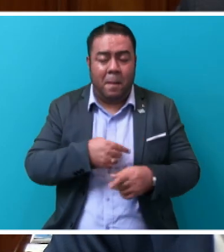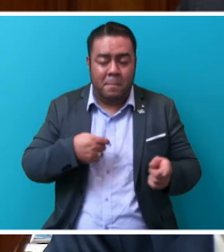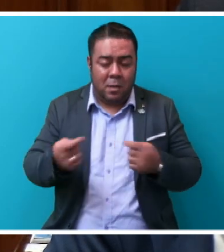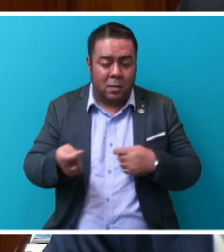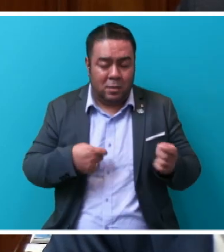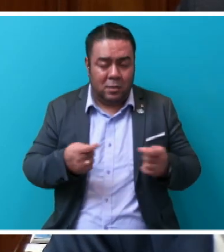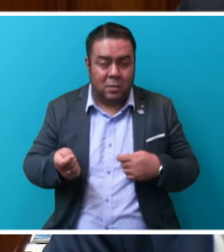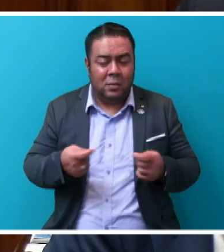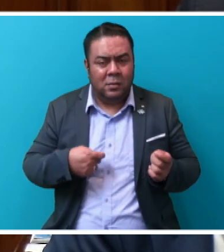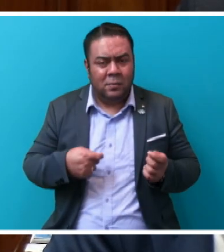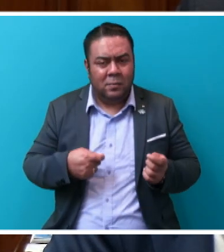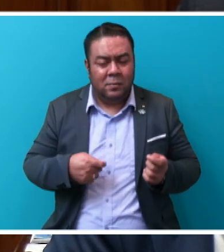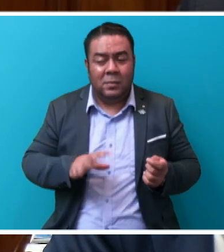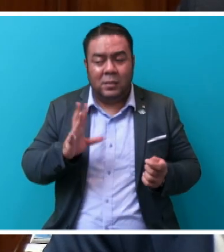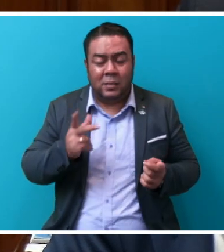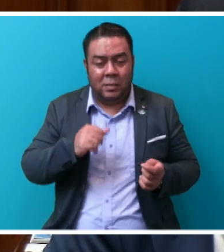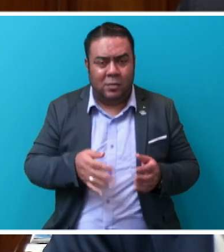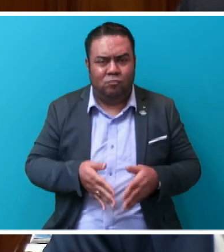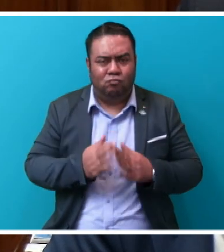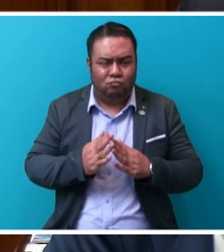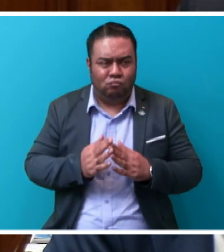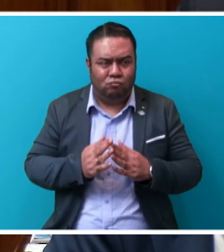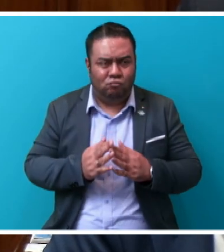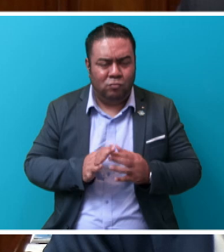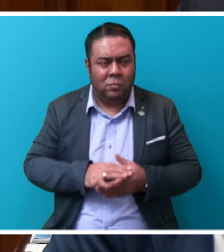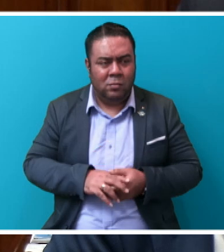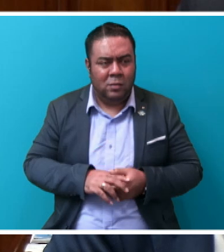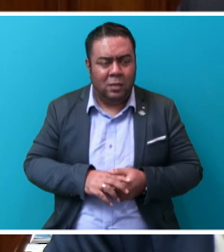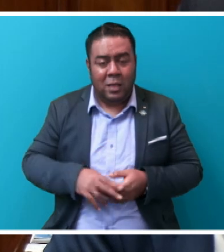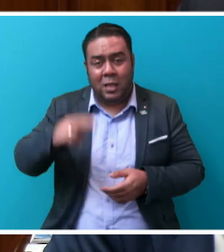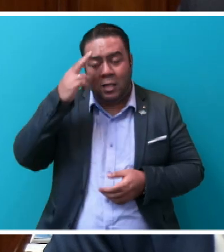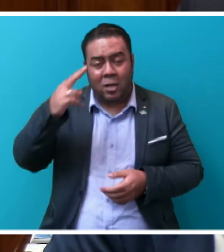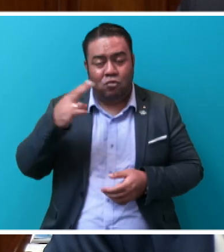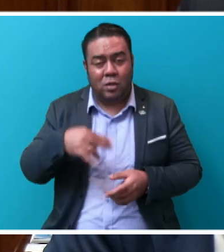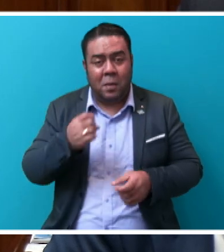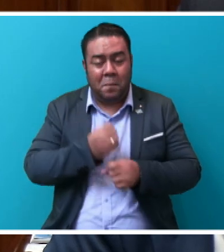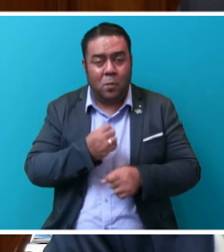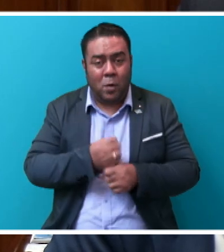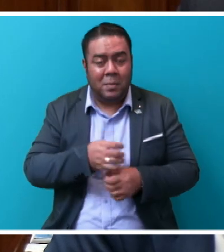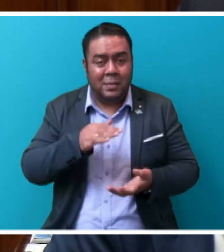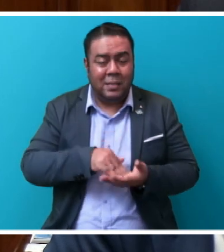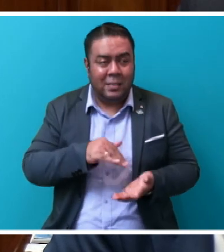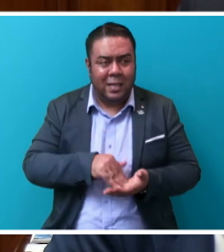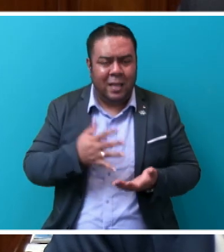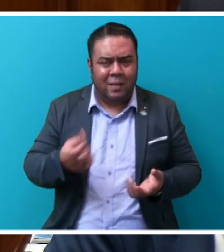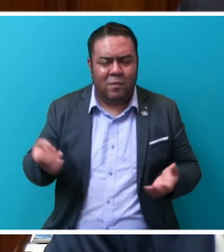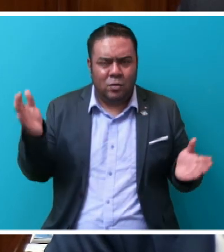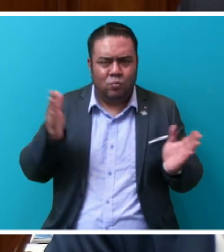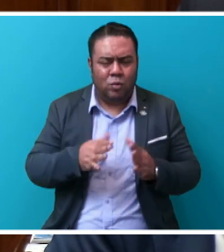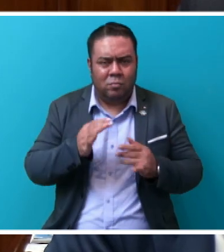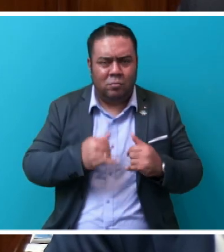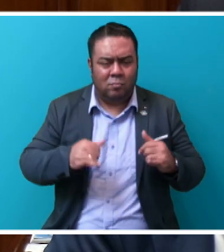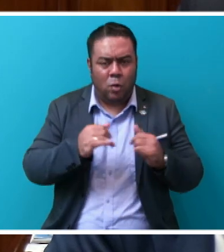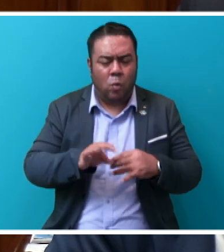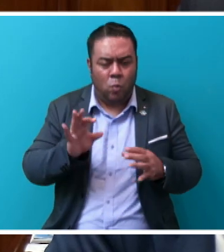Speaker, sir, since its inception, the National Employment Centre has evolved from a small-scale operation